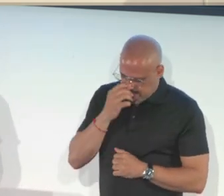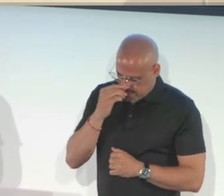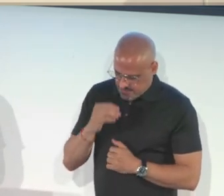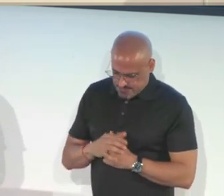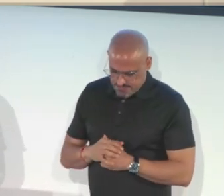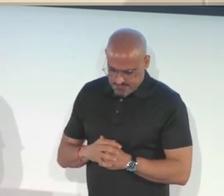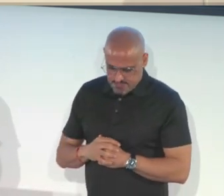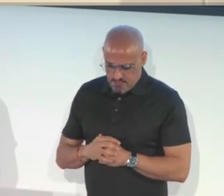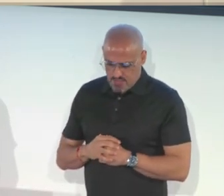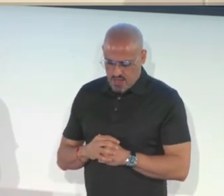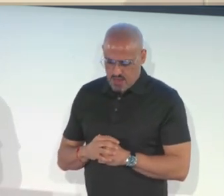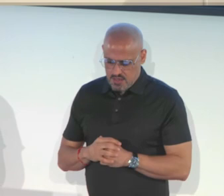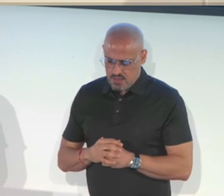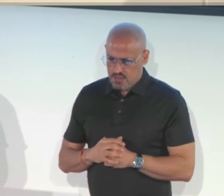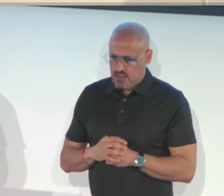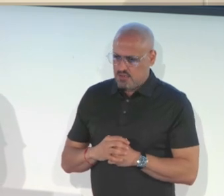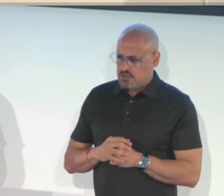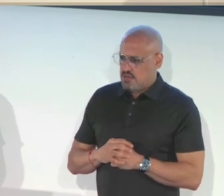Thank you.